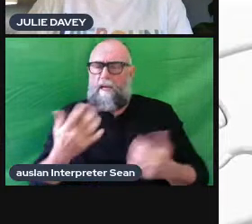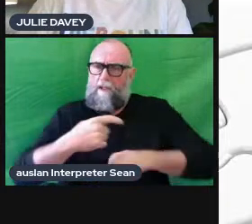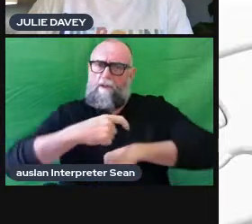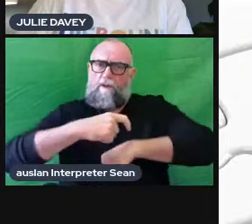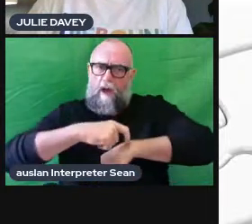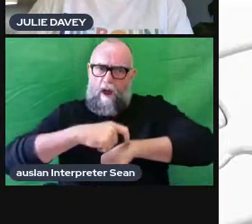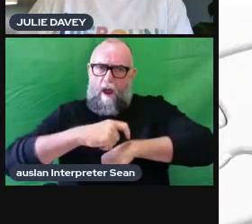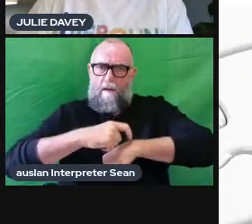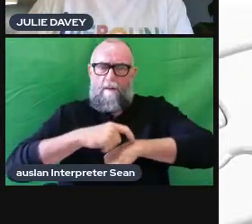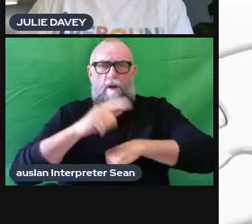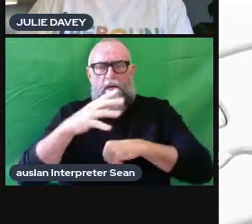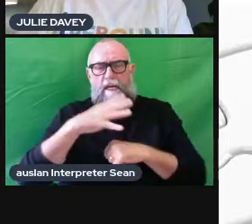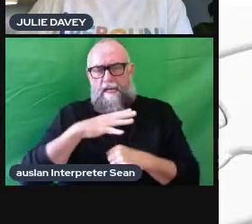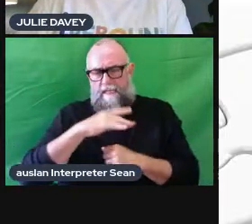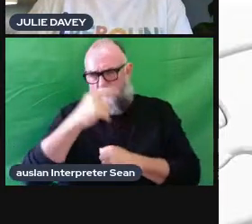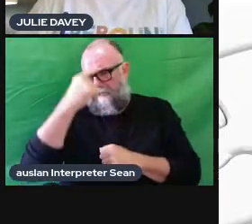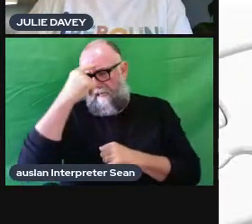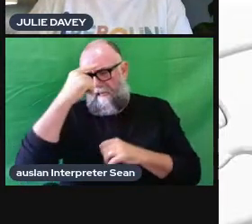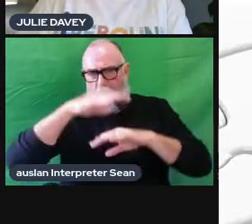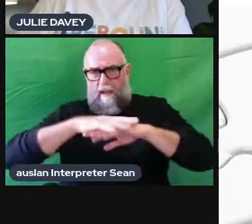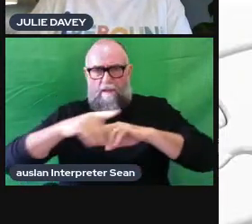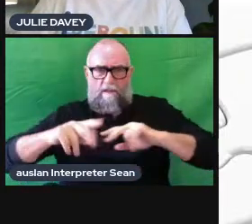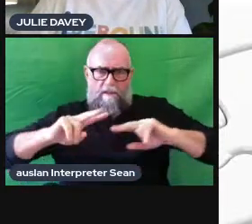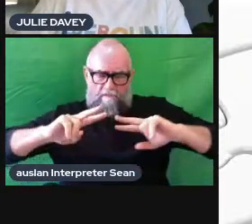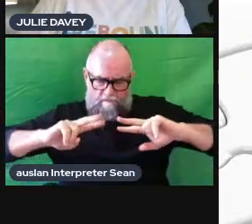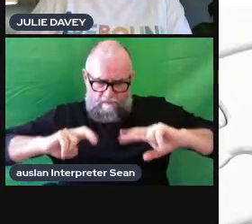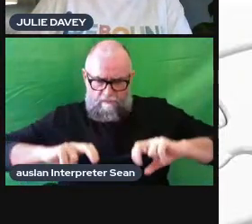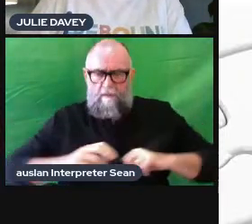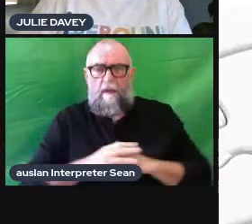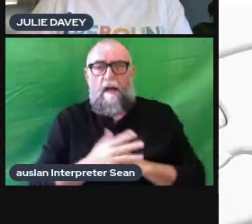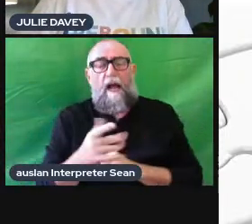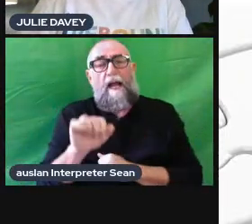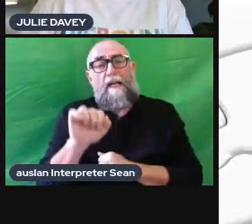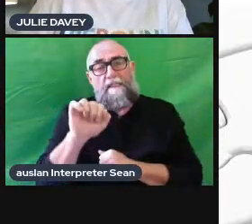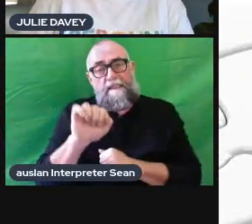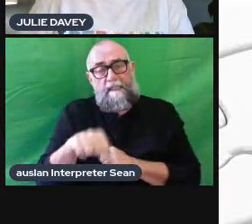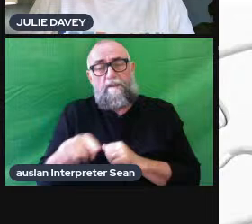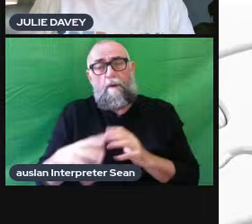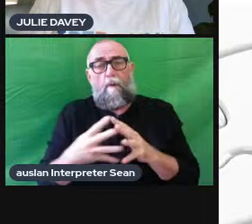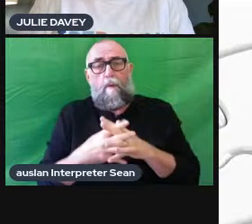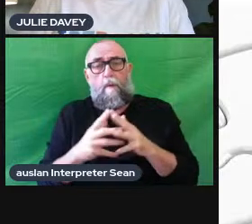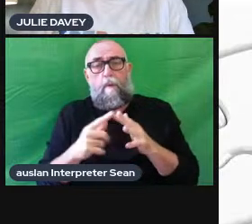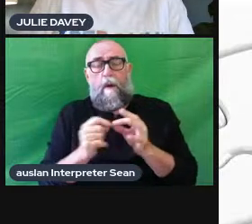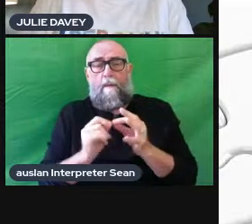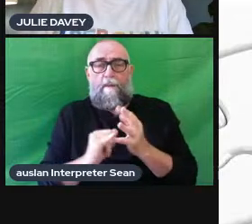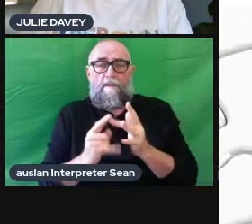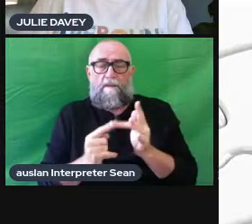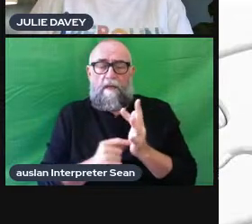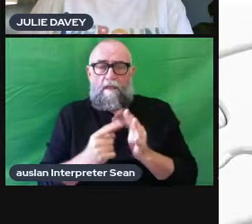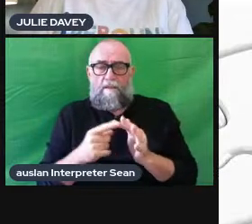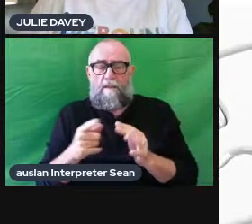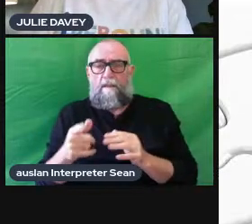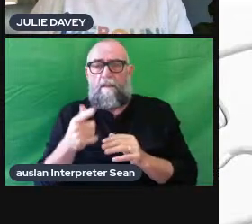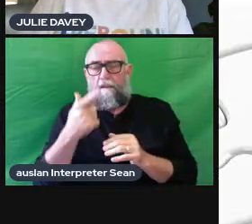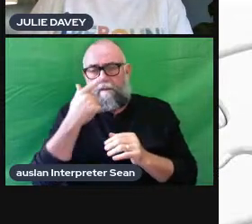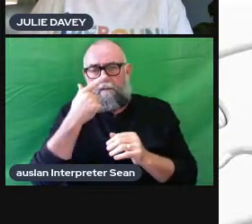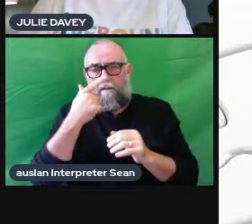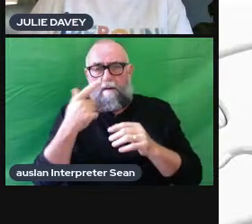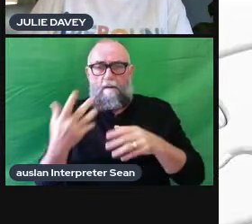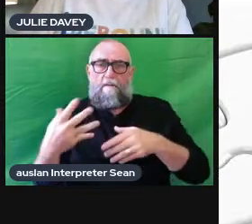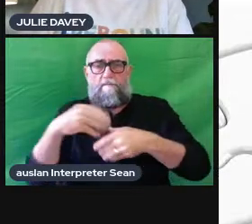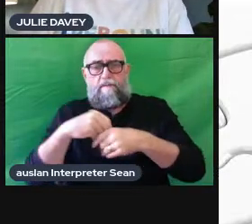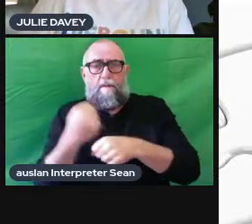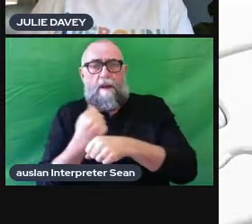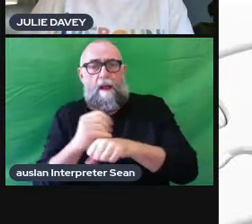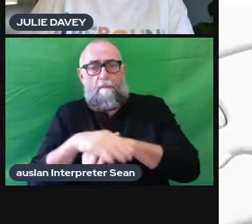research. So the iRebound website was developed as a partnership between the survivors of stroke, the Stroke